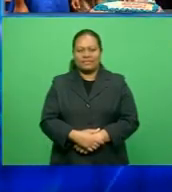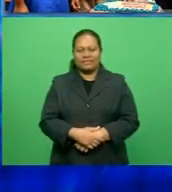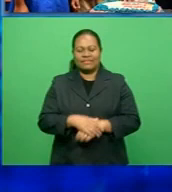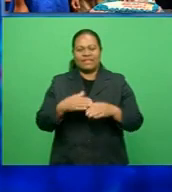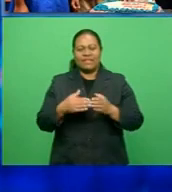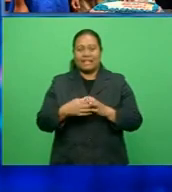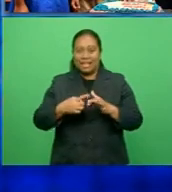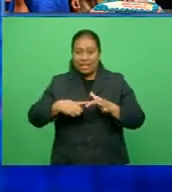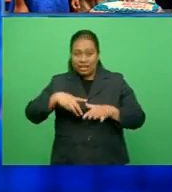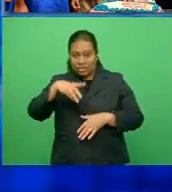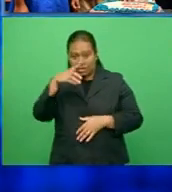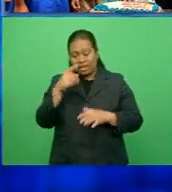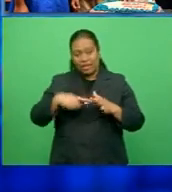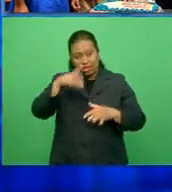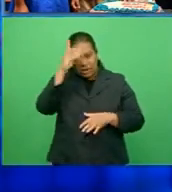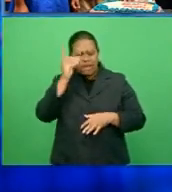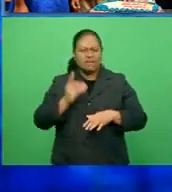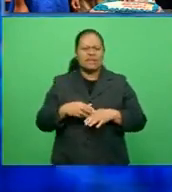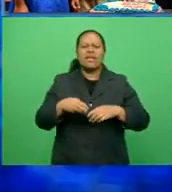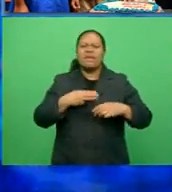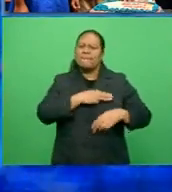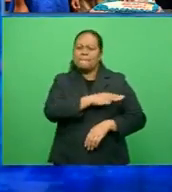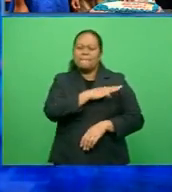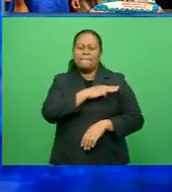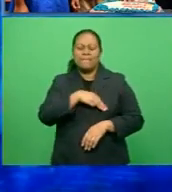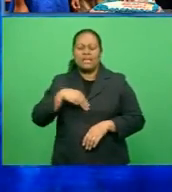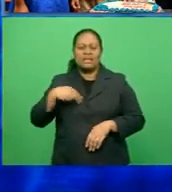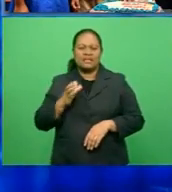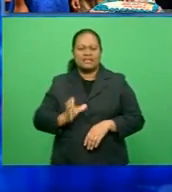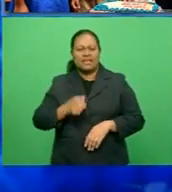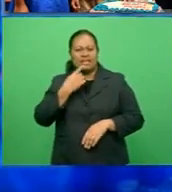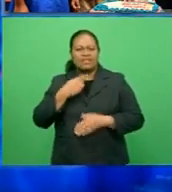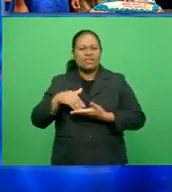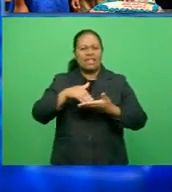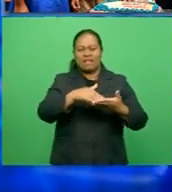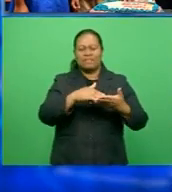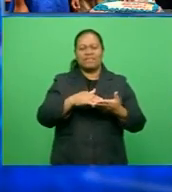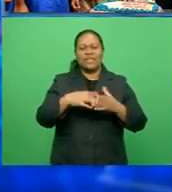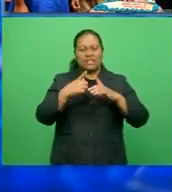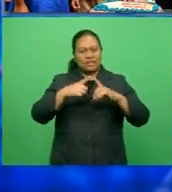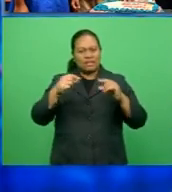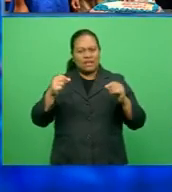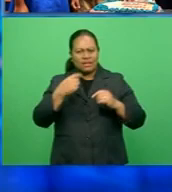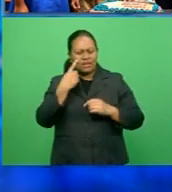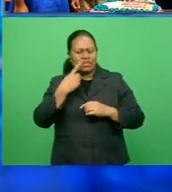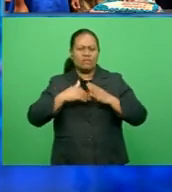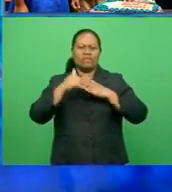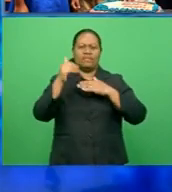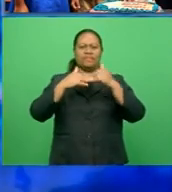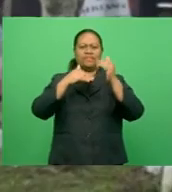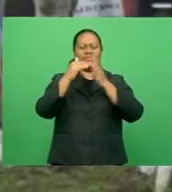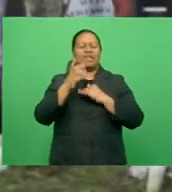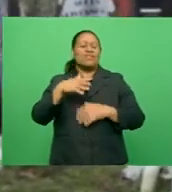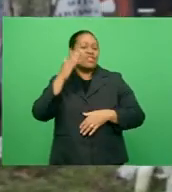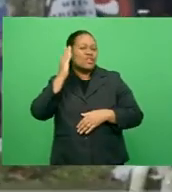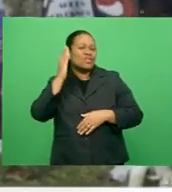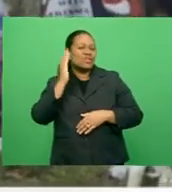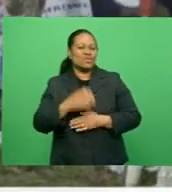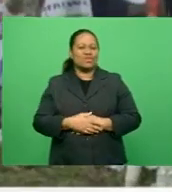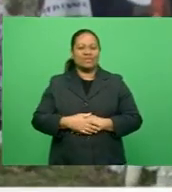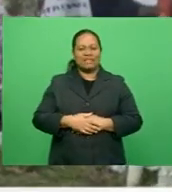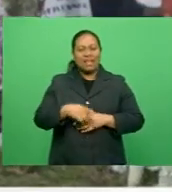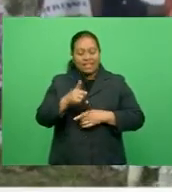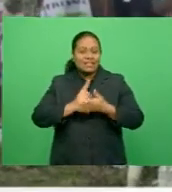The Education Ministry is in talks with the Japanese government to help in the tropical cyclone rehabilitation program for schools. This